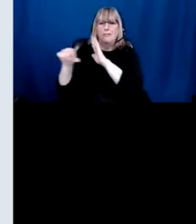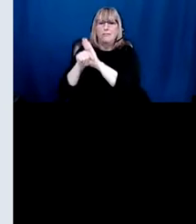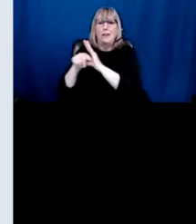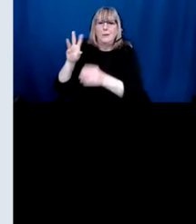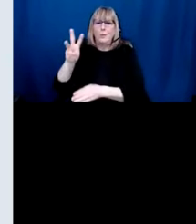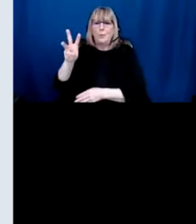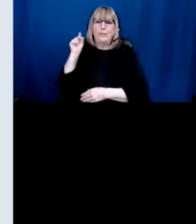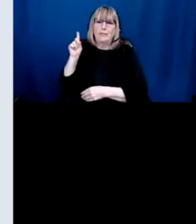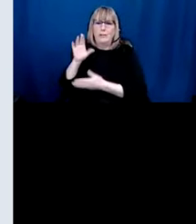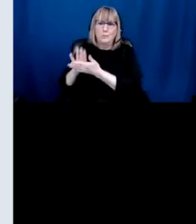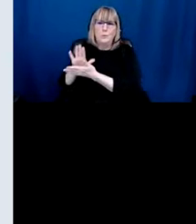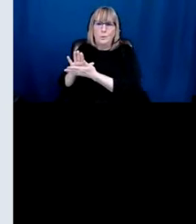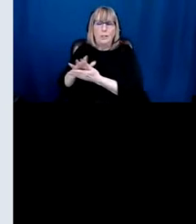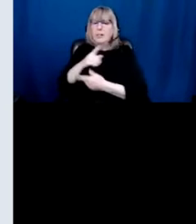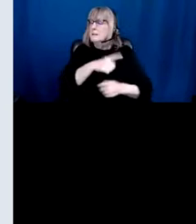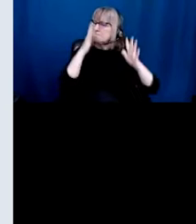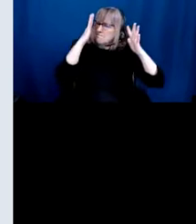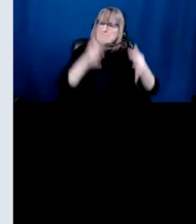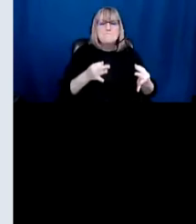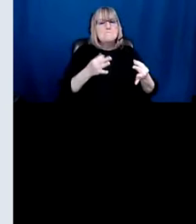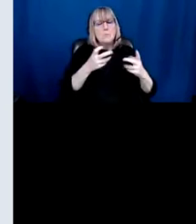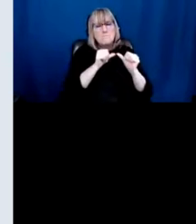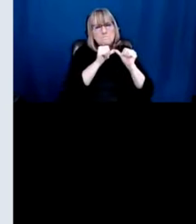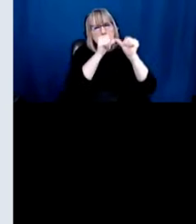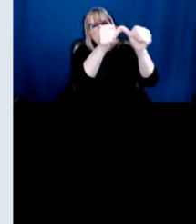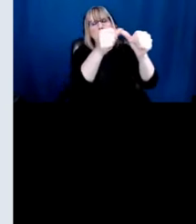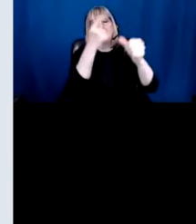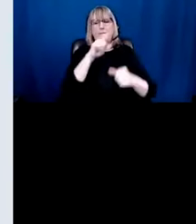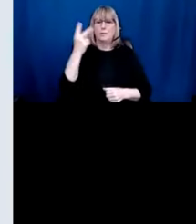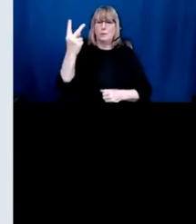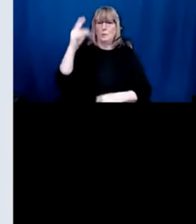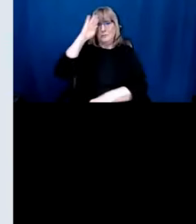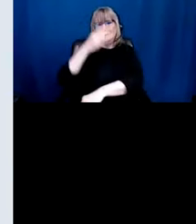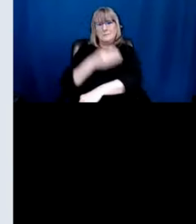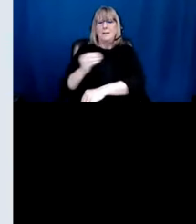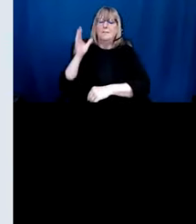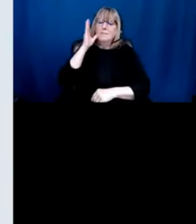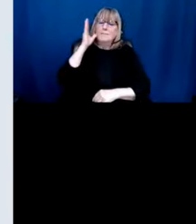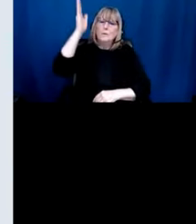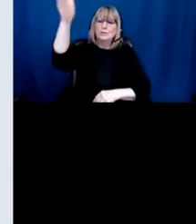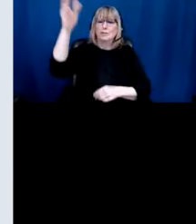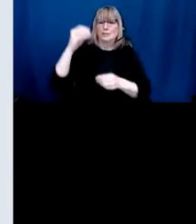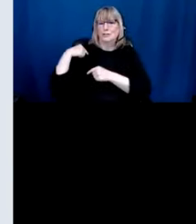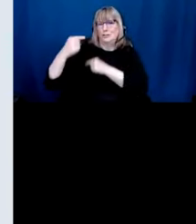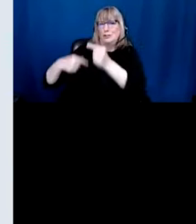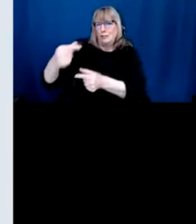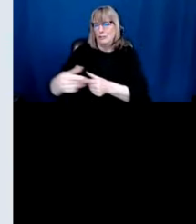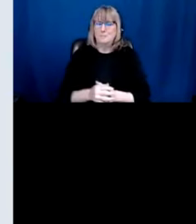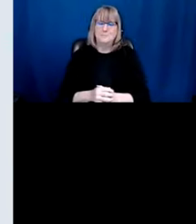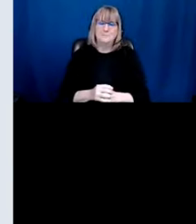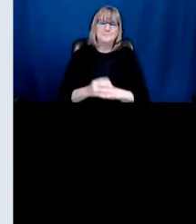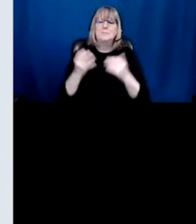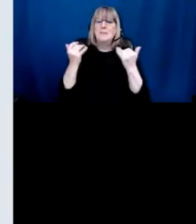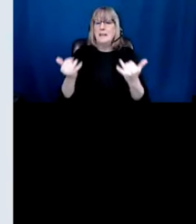Ella fue la She's primera que determined completó to set the la standard preparatoria o for high students school, and the future ya generations. que sus familiares